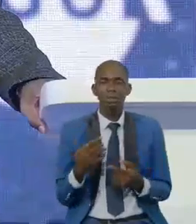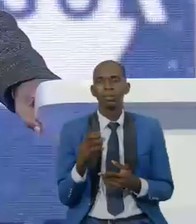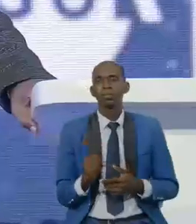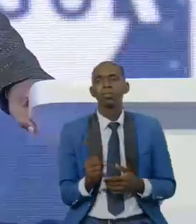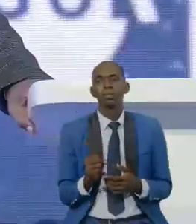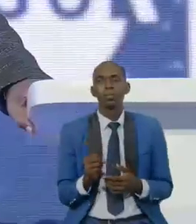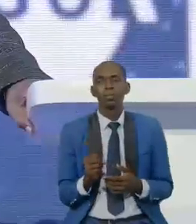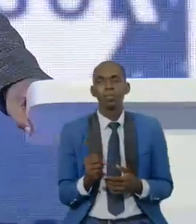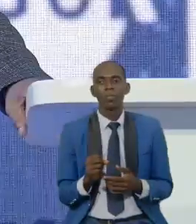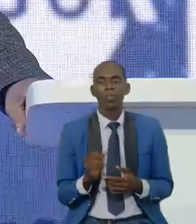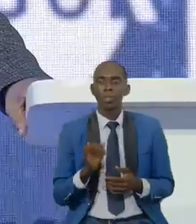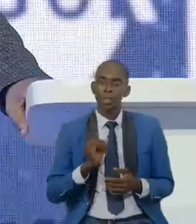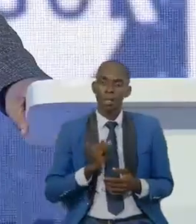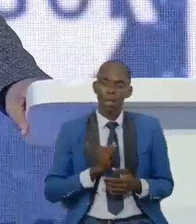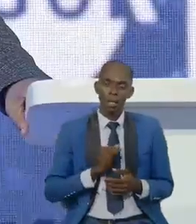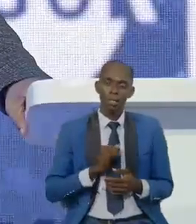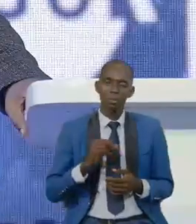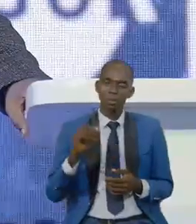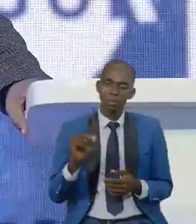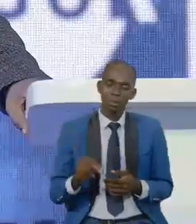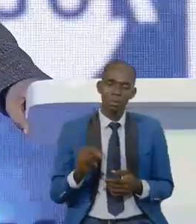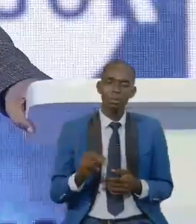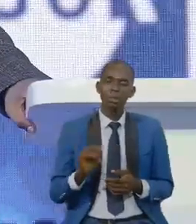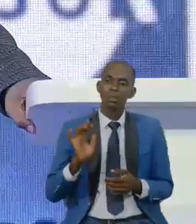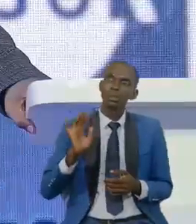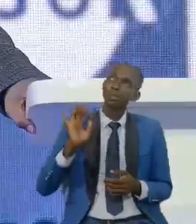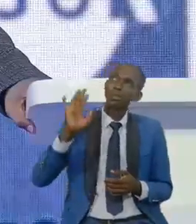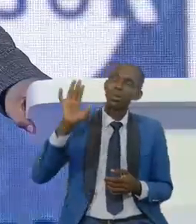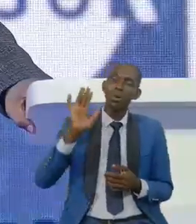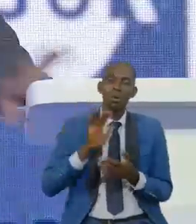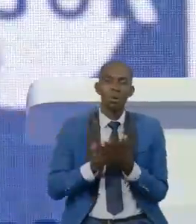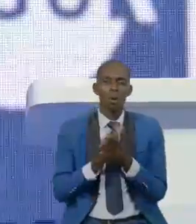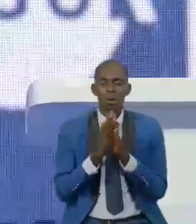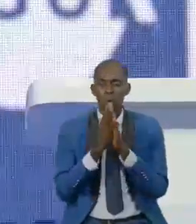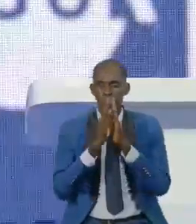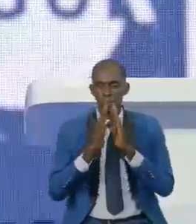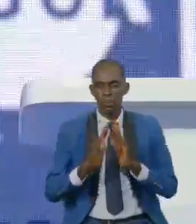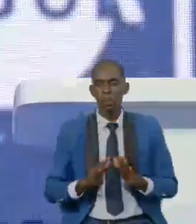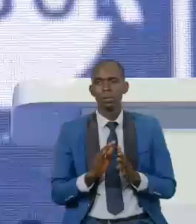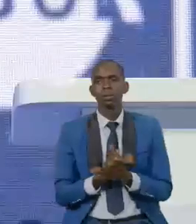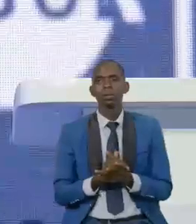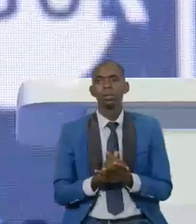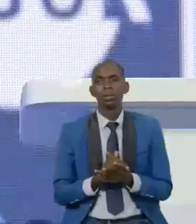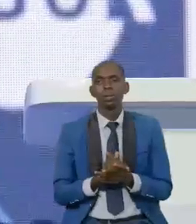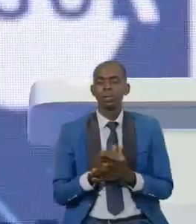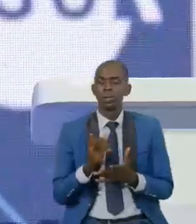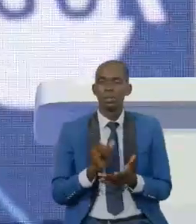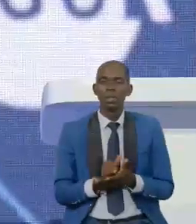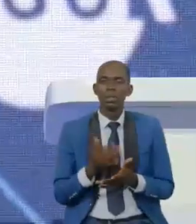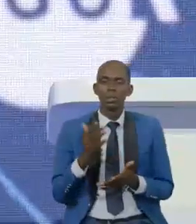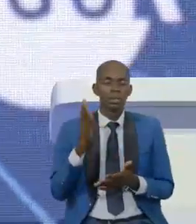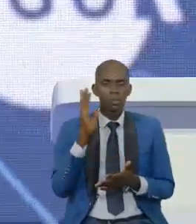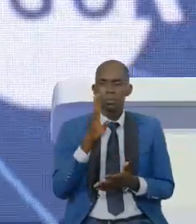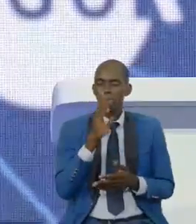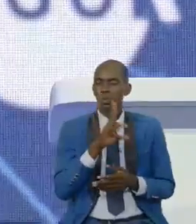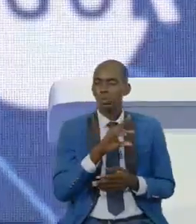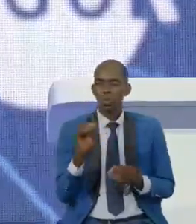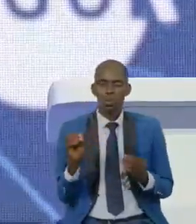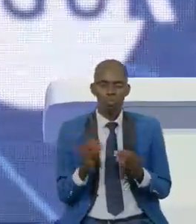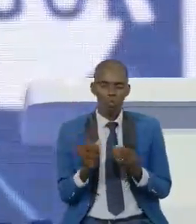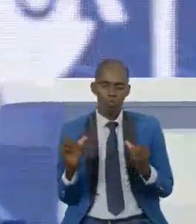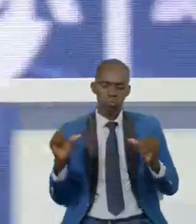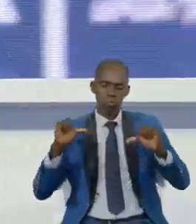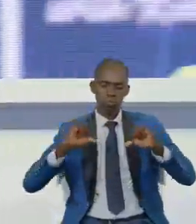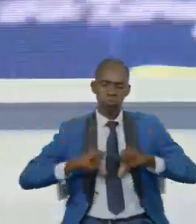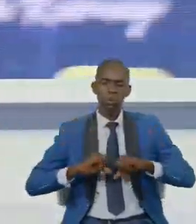I need your peace. That there'll be no confusion, condemnation in my heart, in